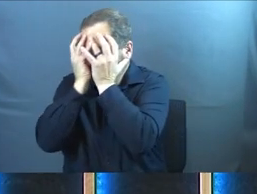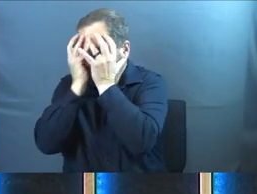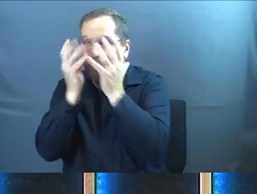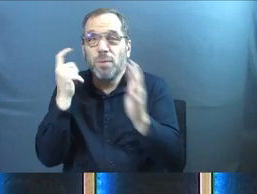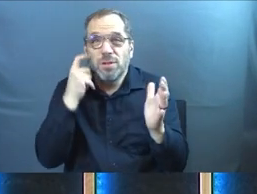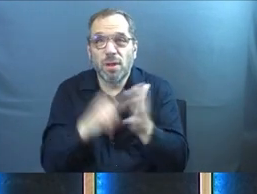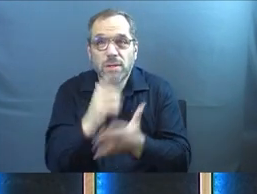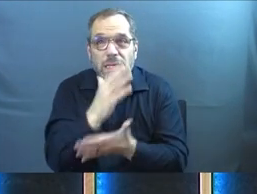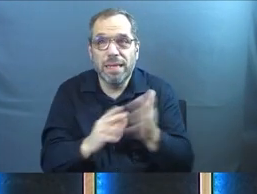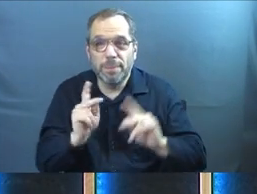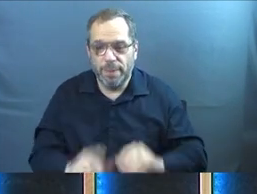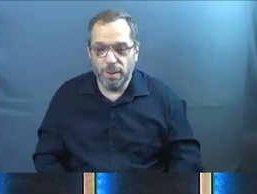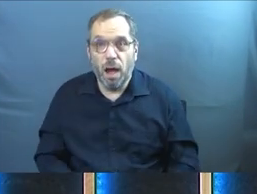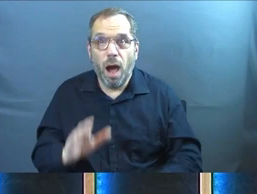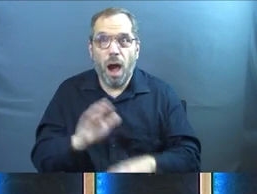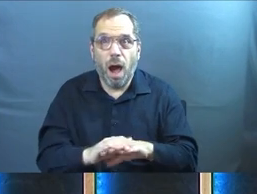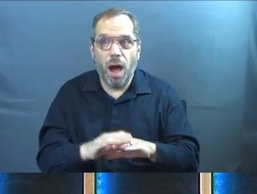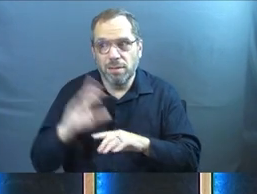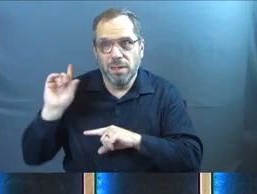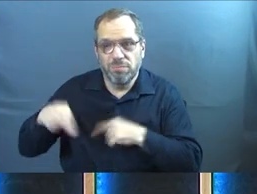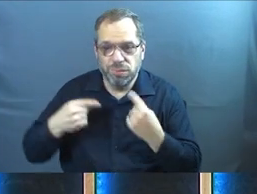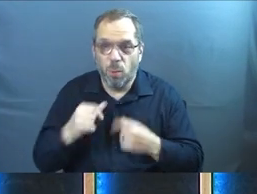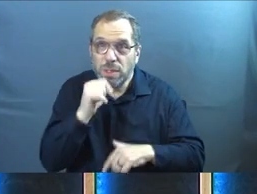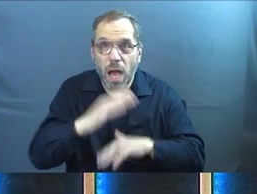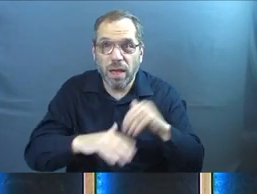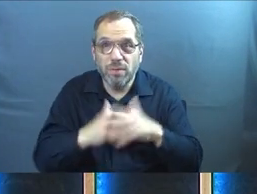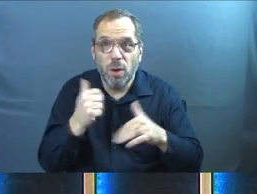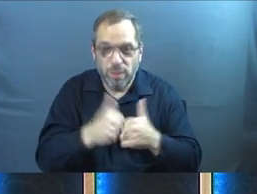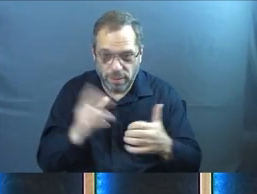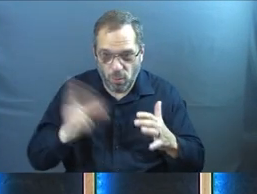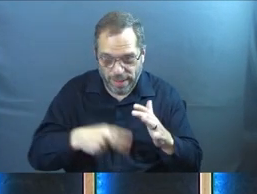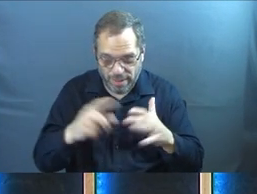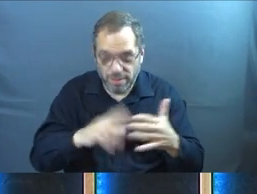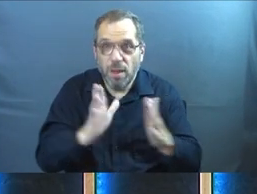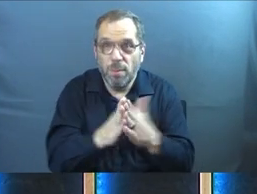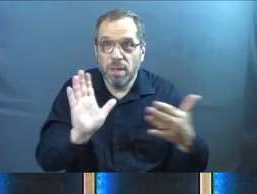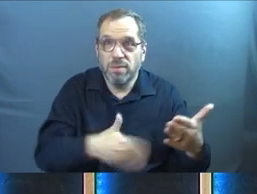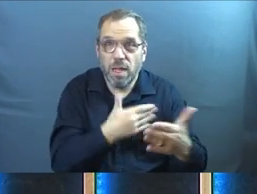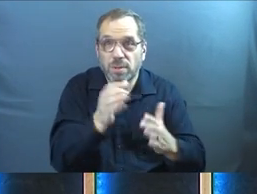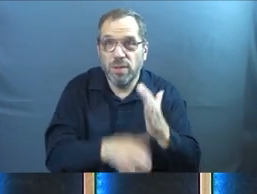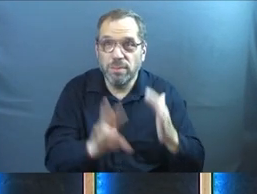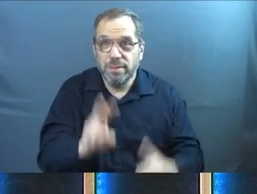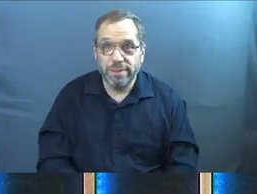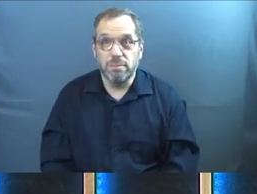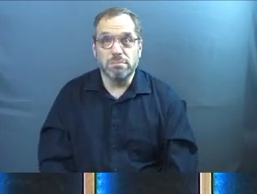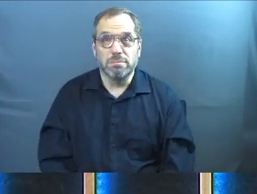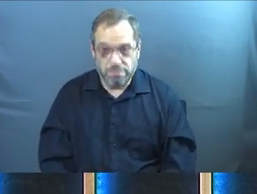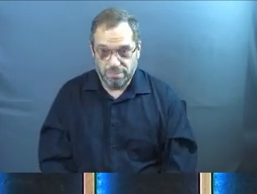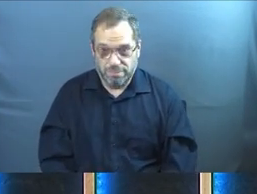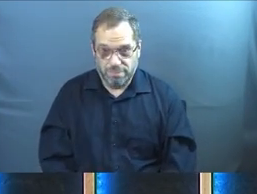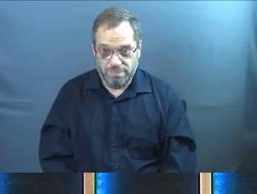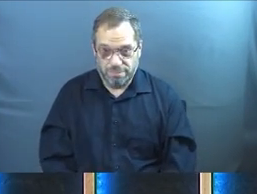You can see why some people across the ages were uncomfortable letting people read that.